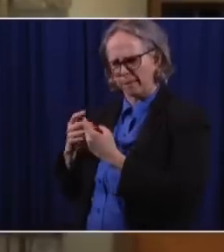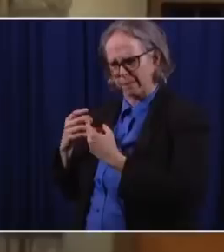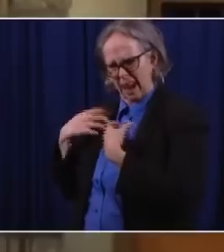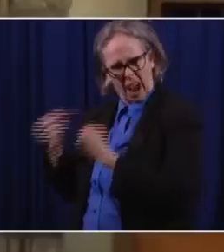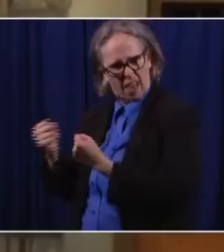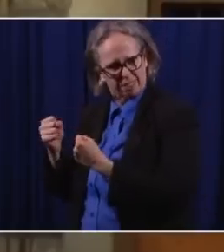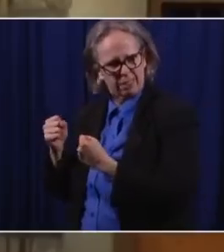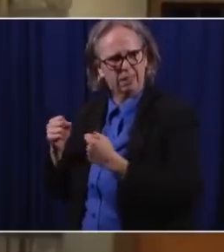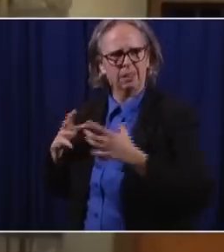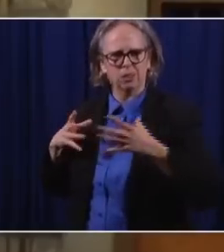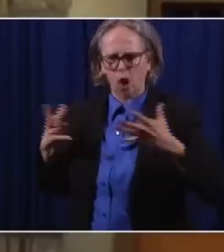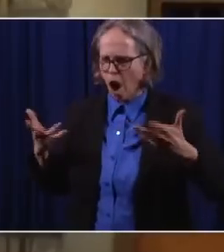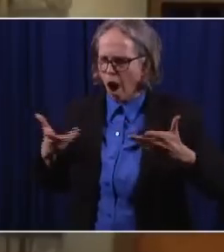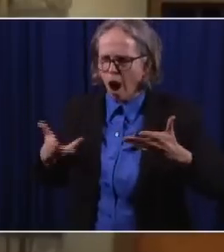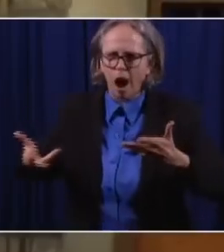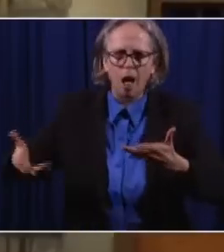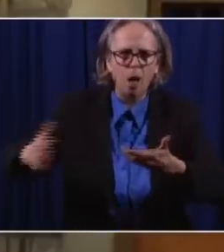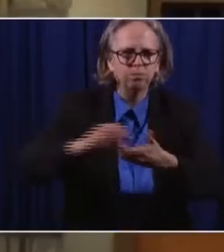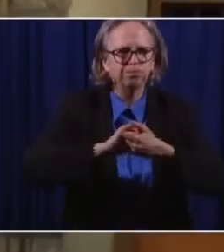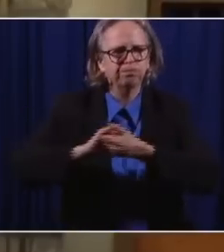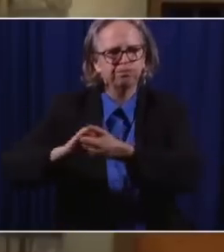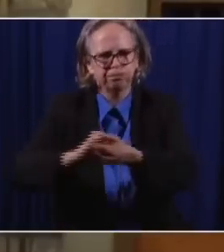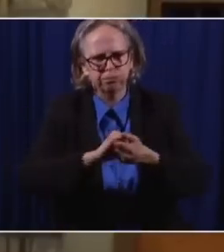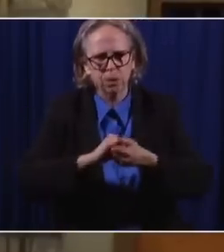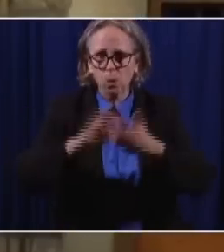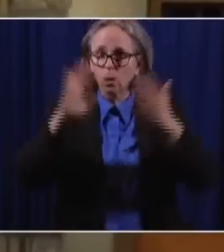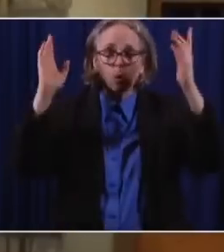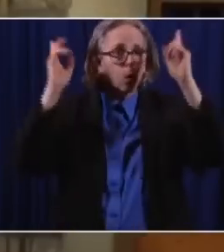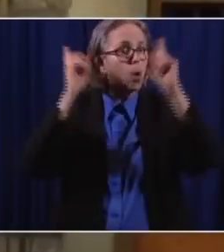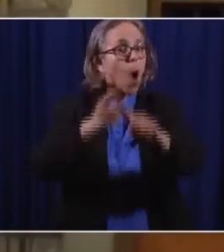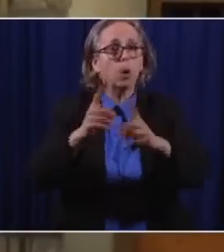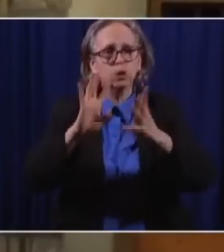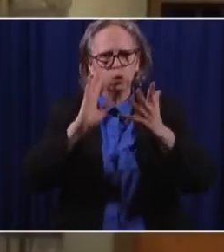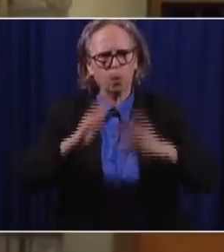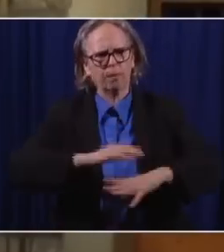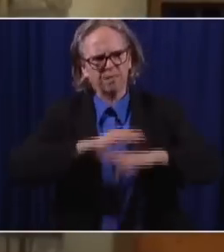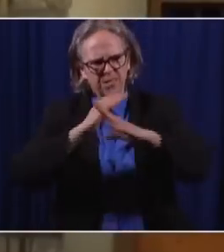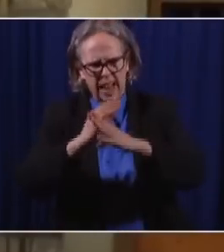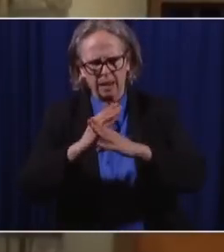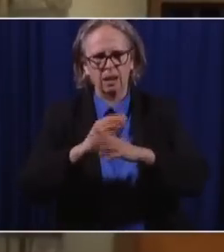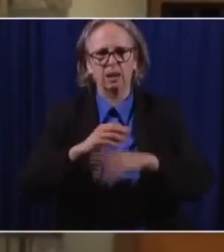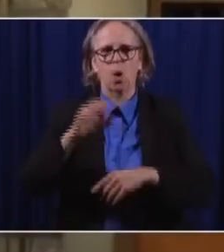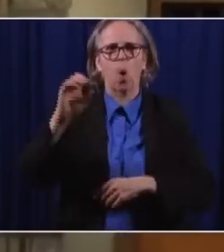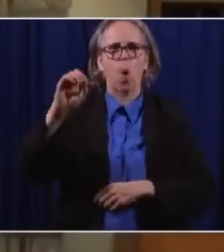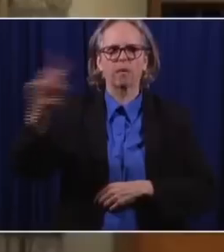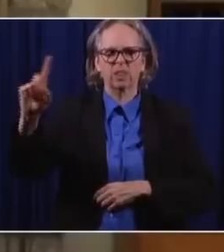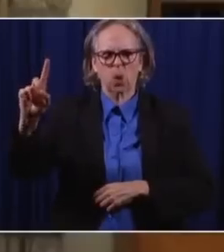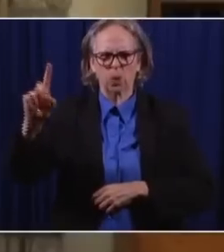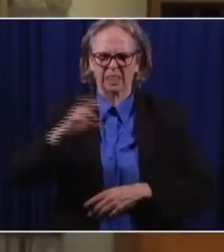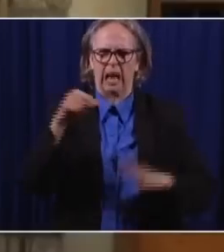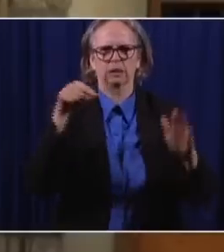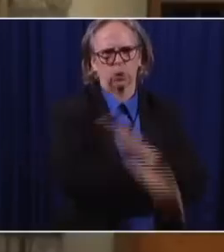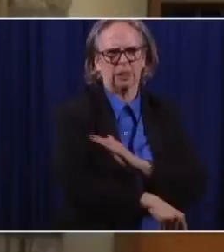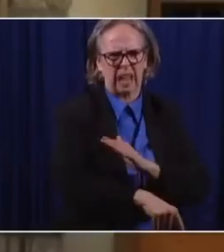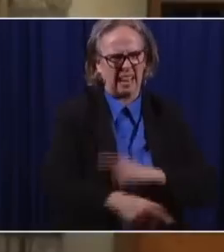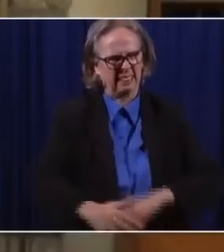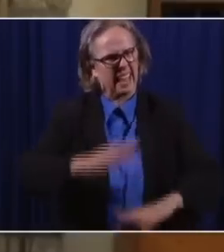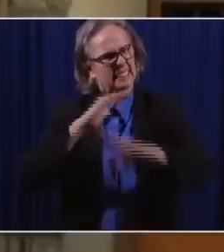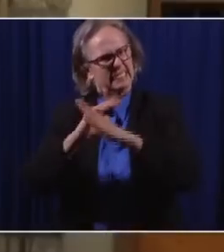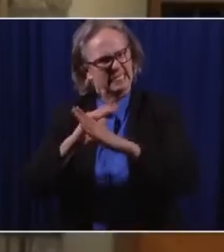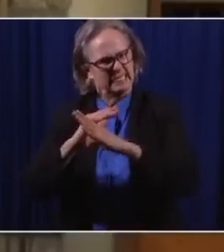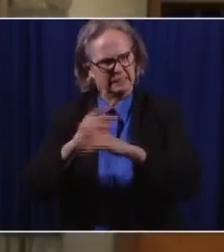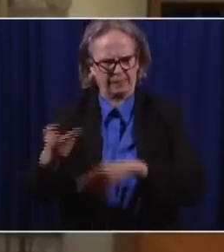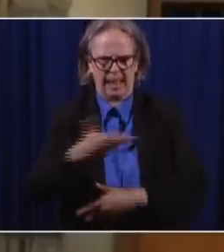rising overdose and suicide rates. This work builds on the strong foundation of mental health and addiction strategies already at work